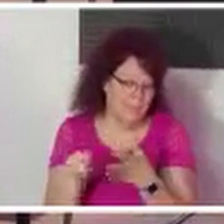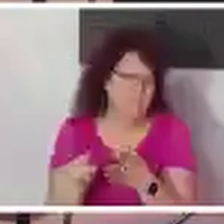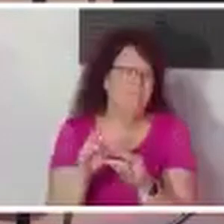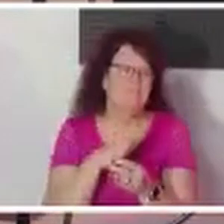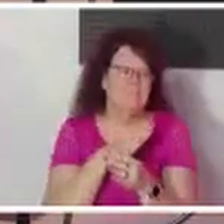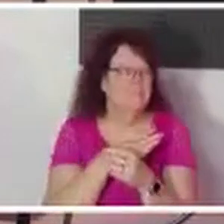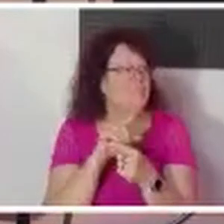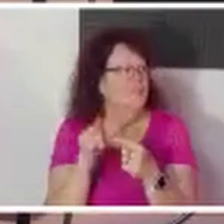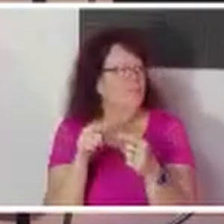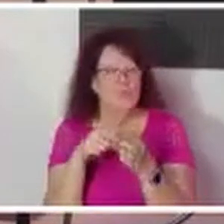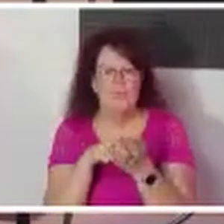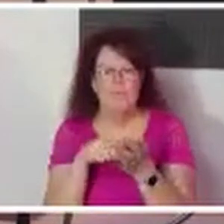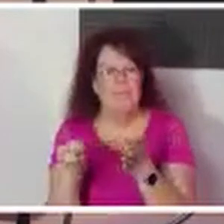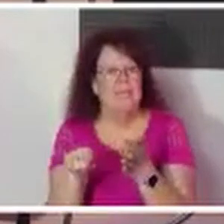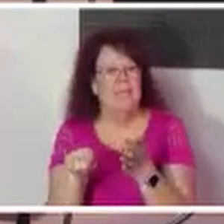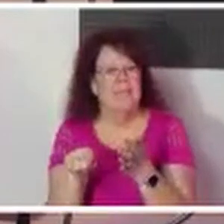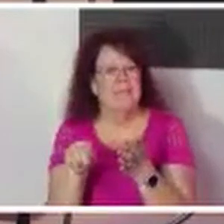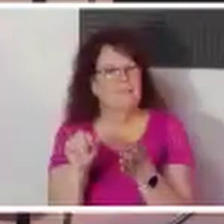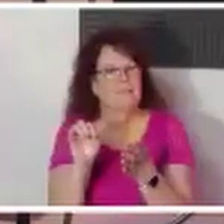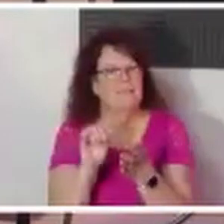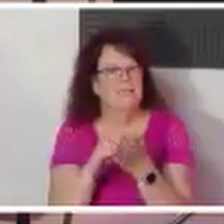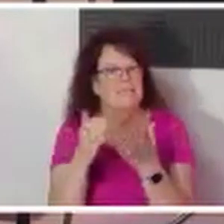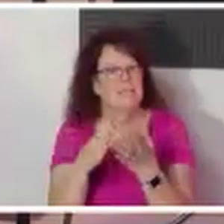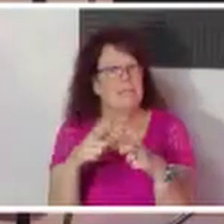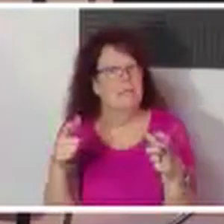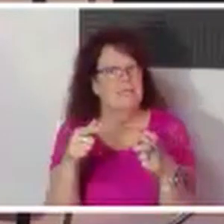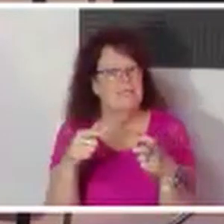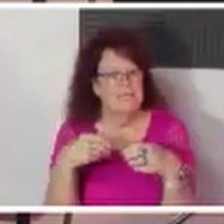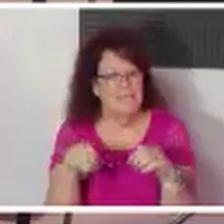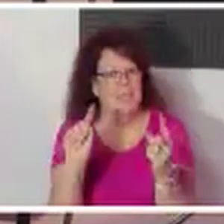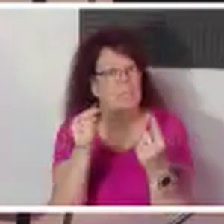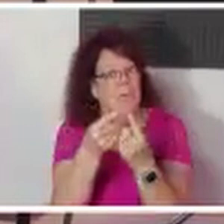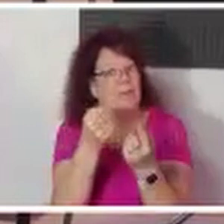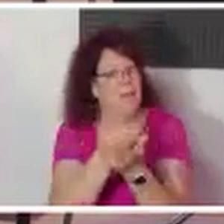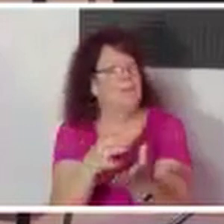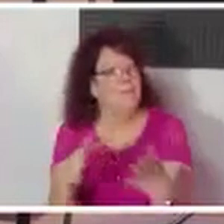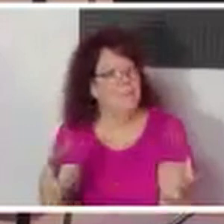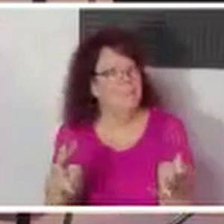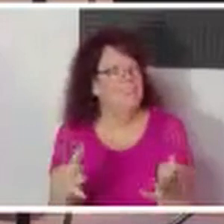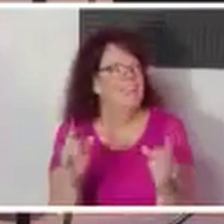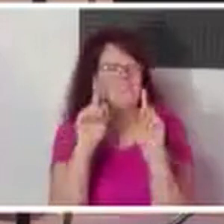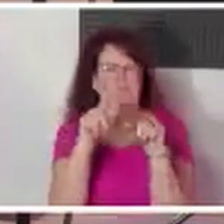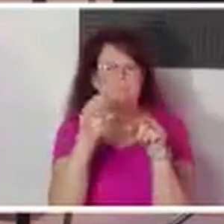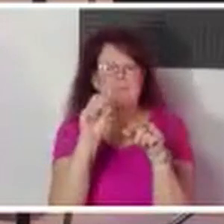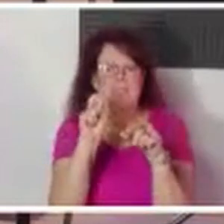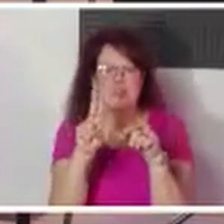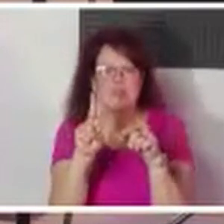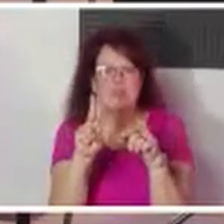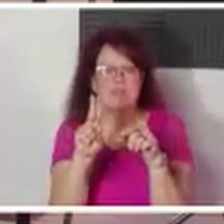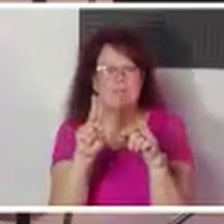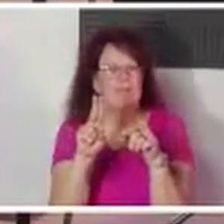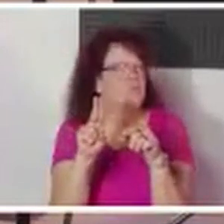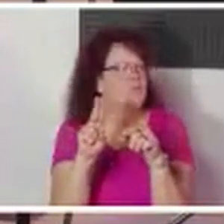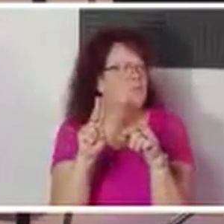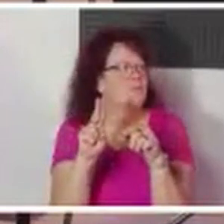When you were footing the bill, that's a big selling point. So went off to OSU. Sorry, I think it's my